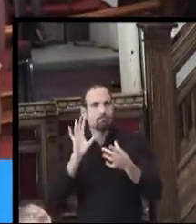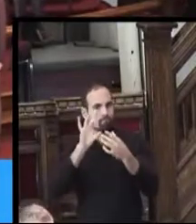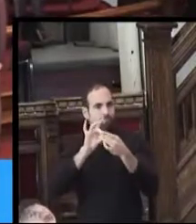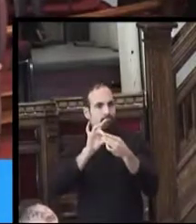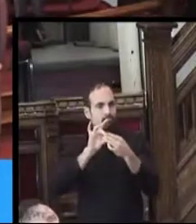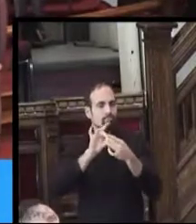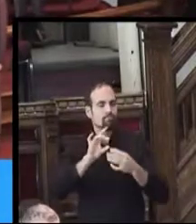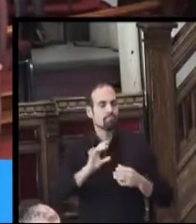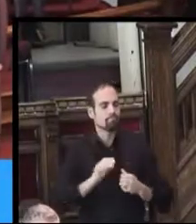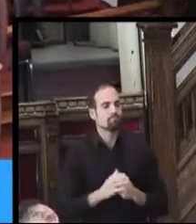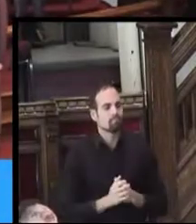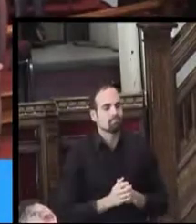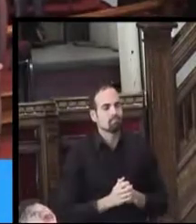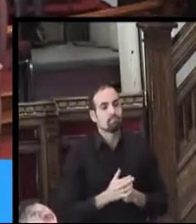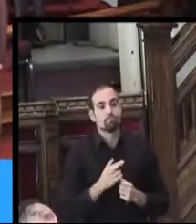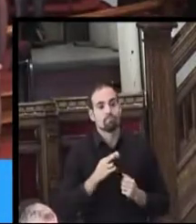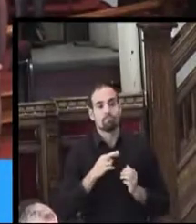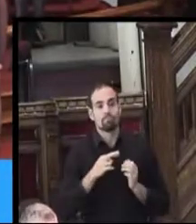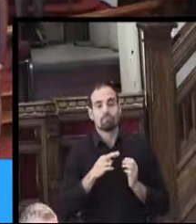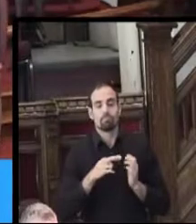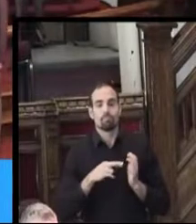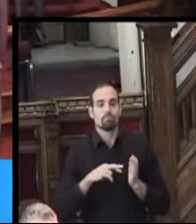today he is saying yes to God